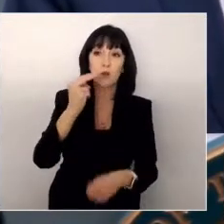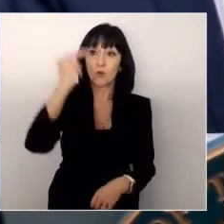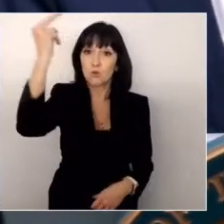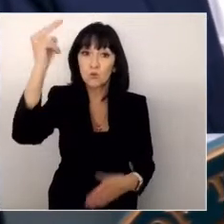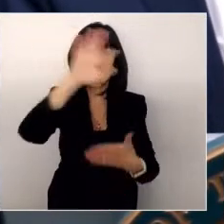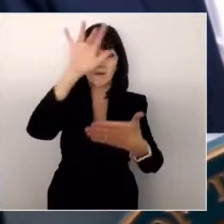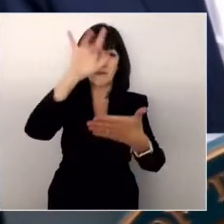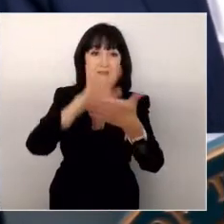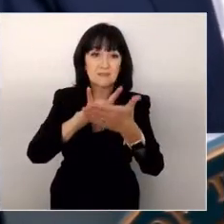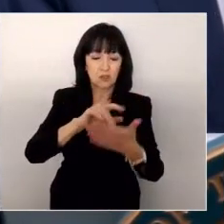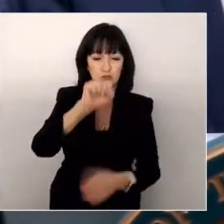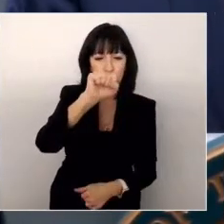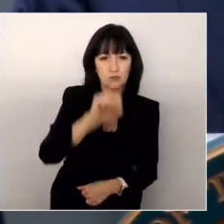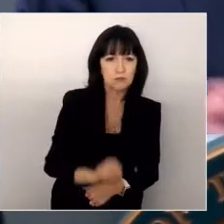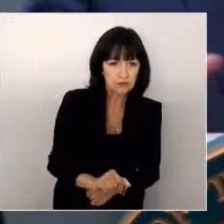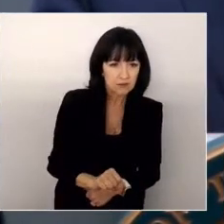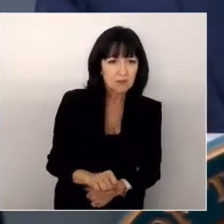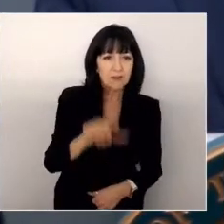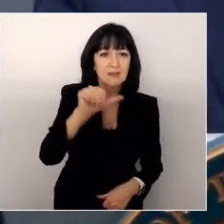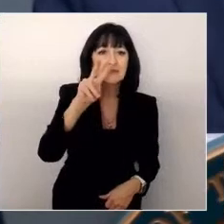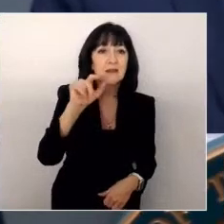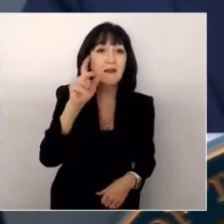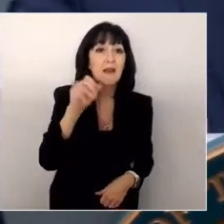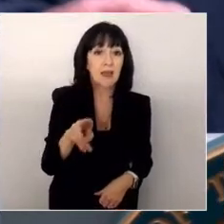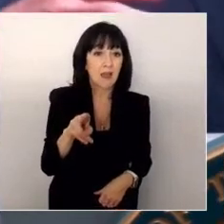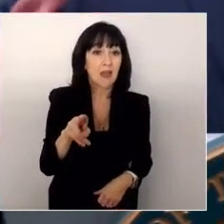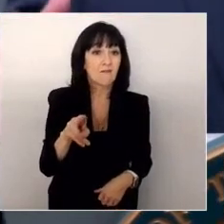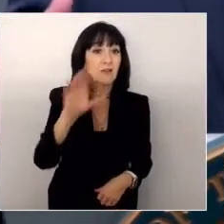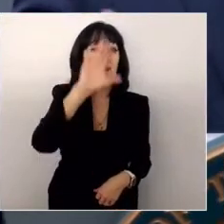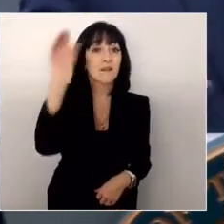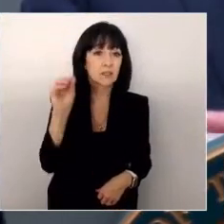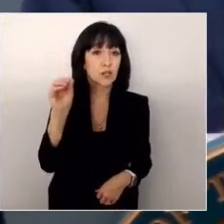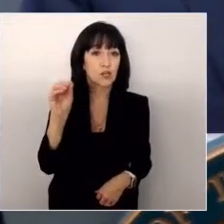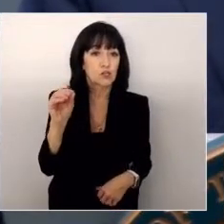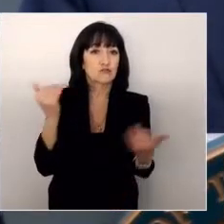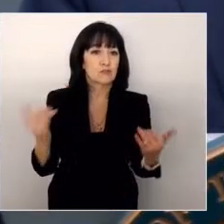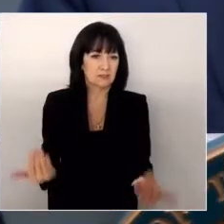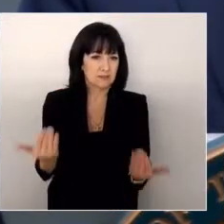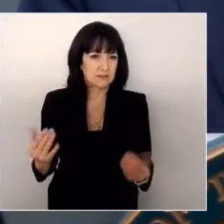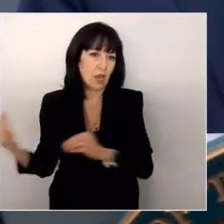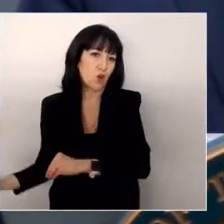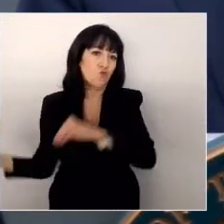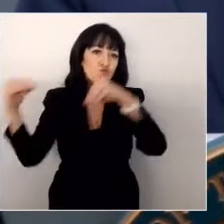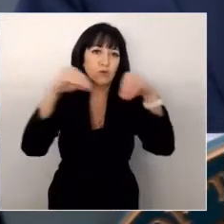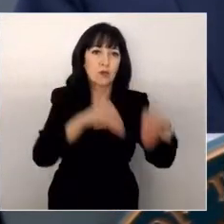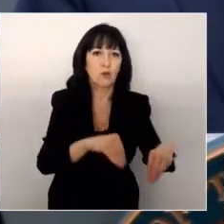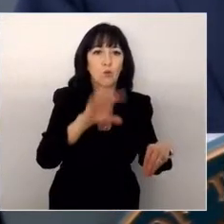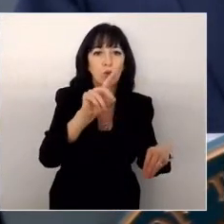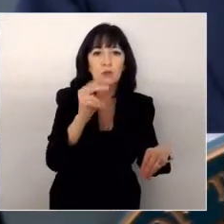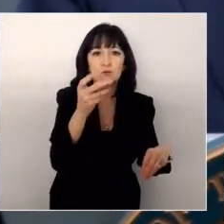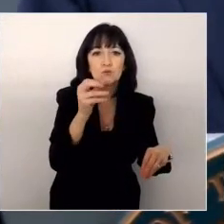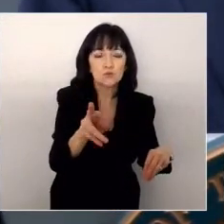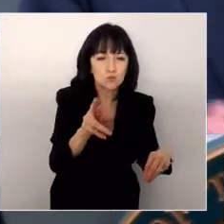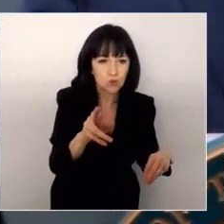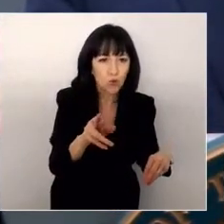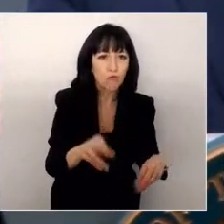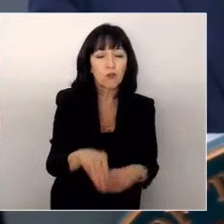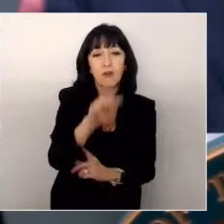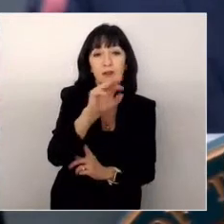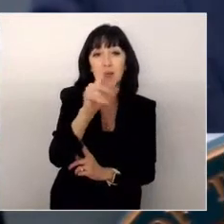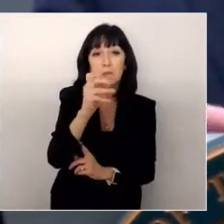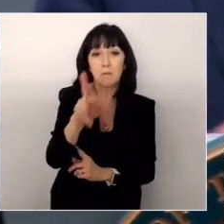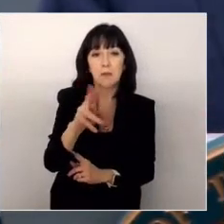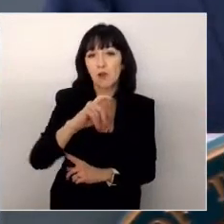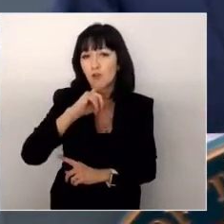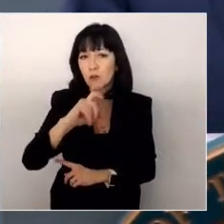textile manufacturer Avalon Industries is relocating and expanding in Dover. Miller Metals, a longtime